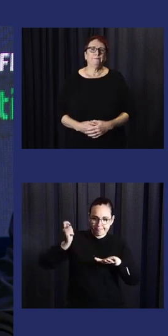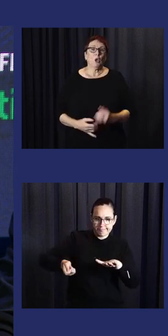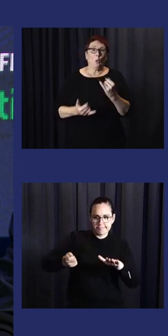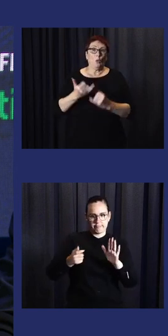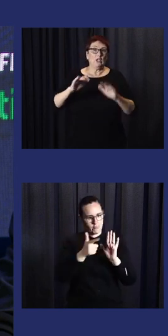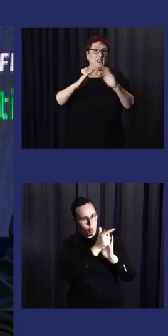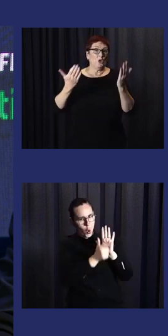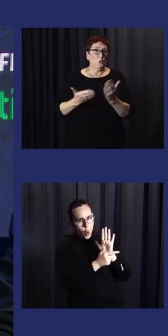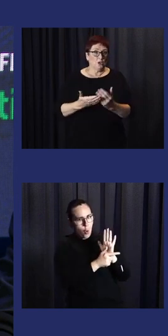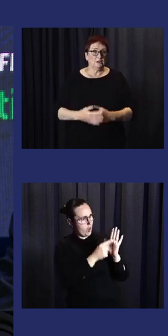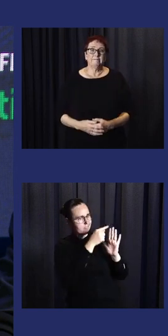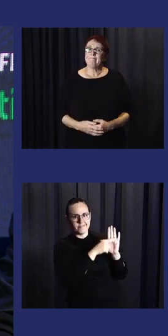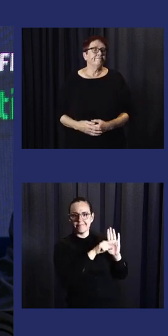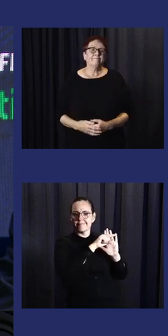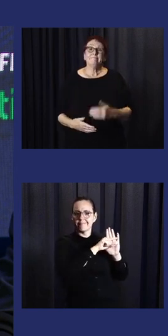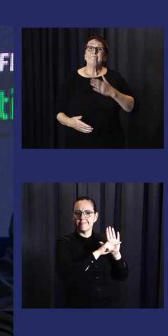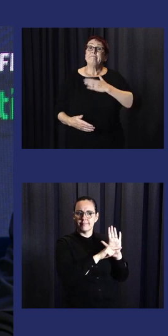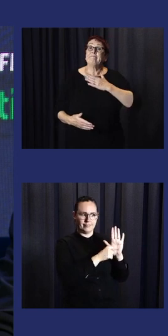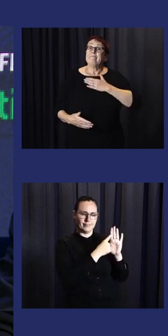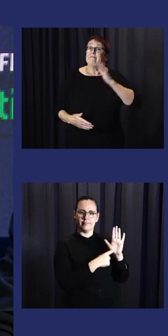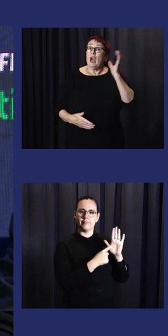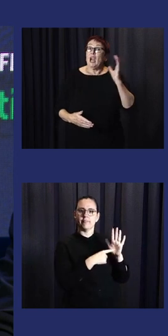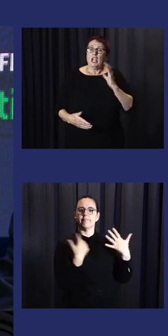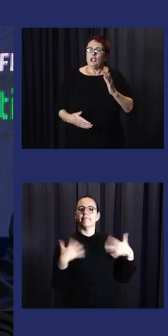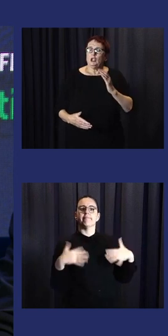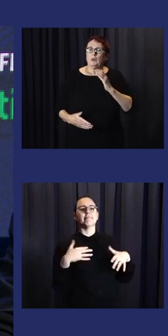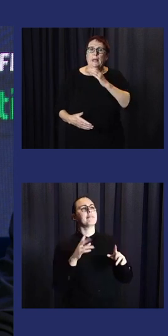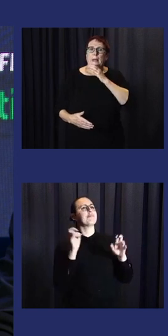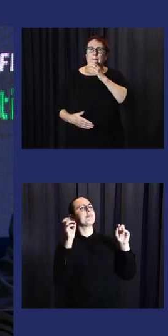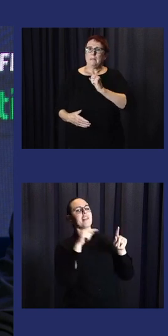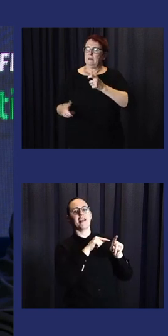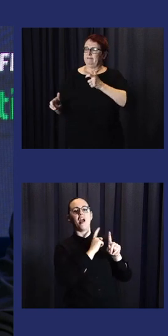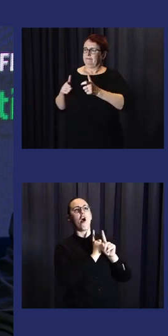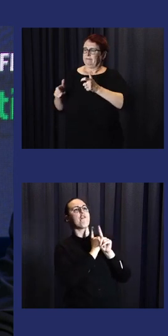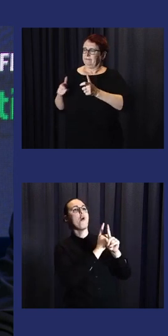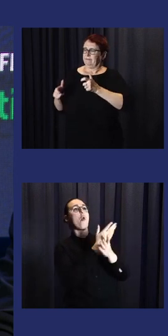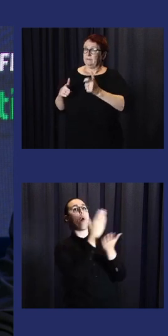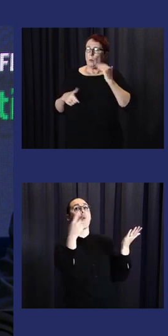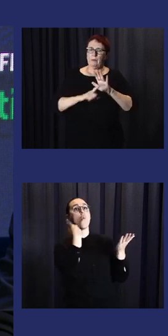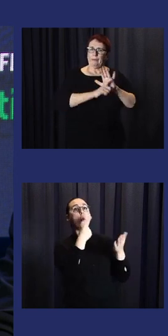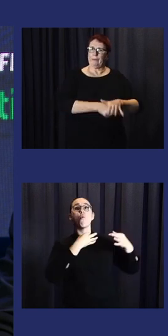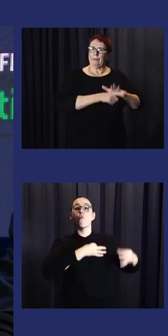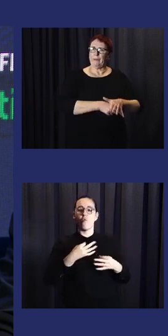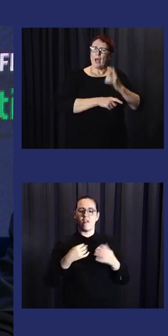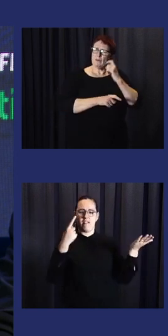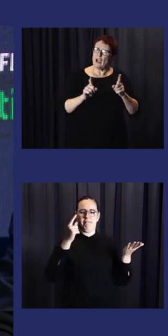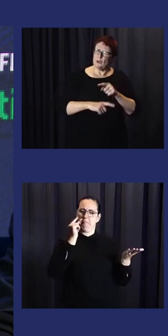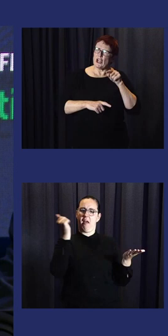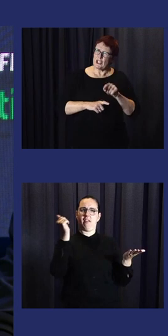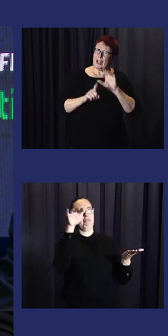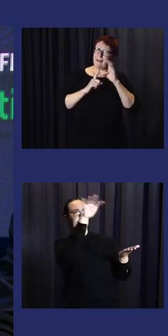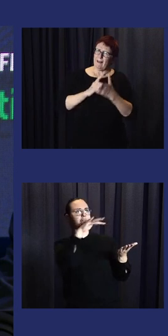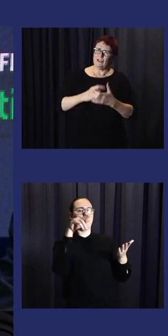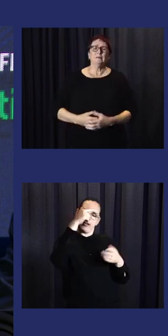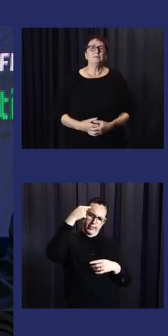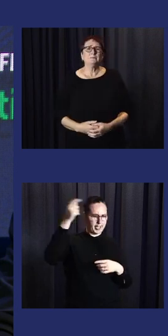are stubbornly patriarchal, and they're protected by many, and we're trying to change that. And the